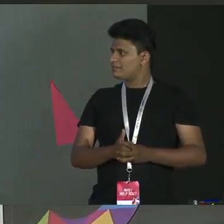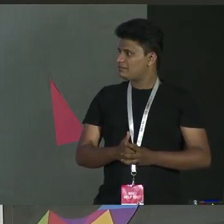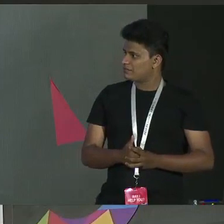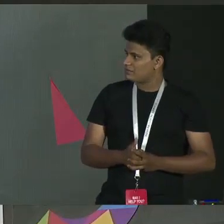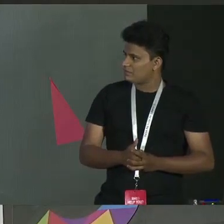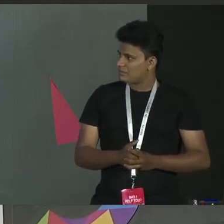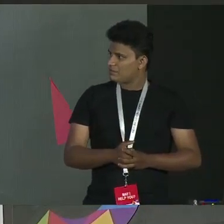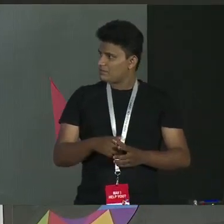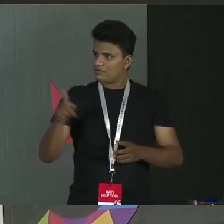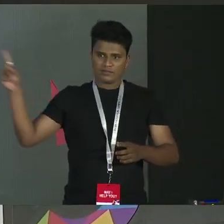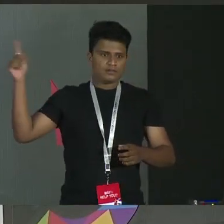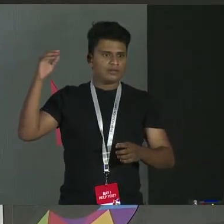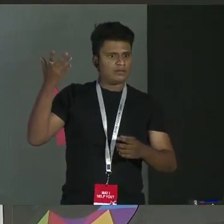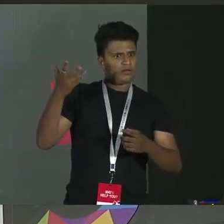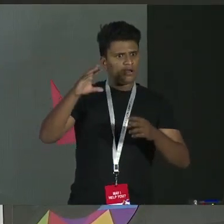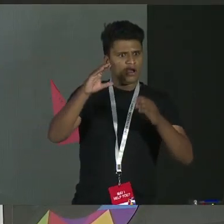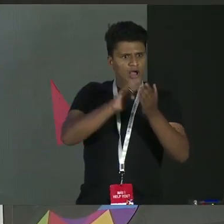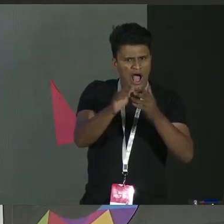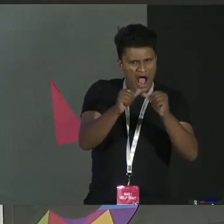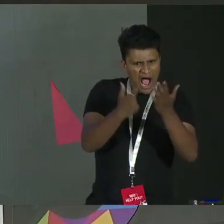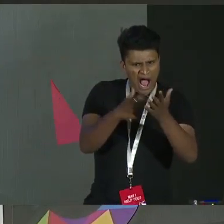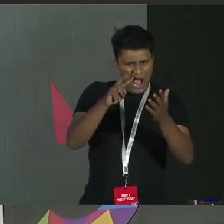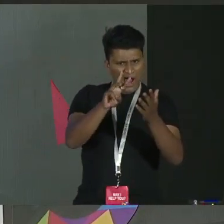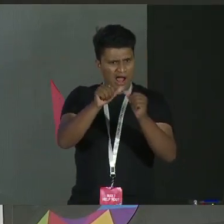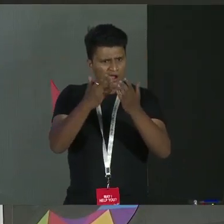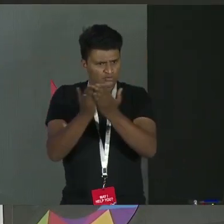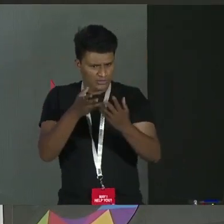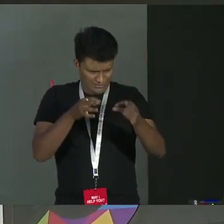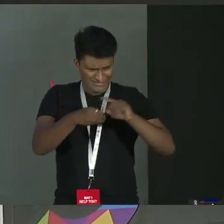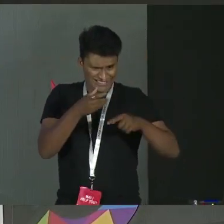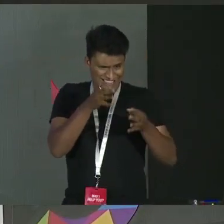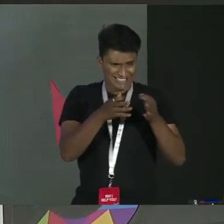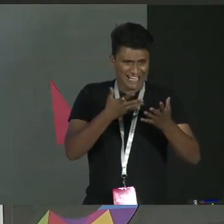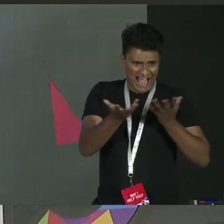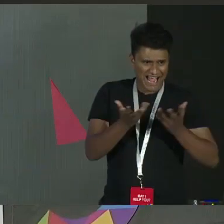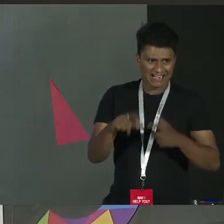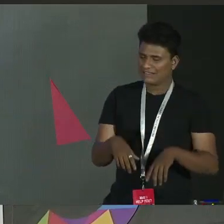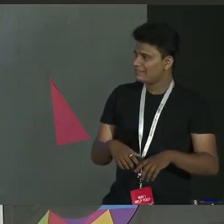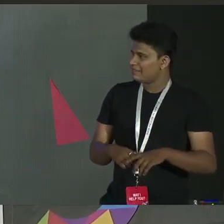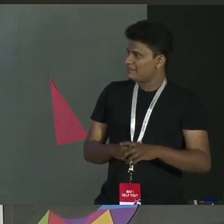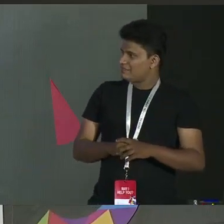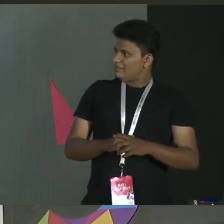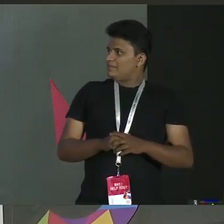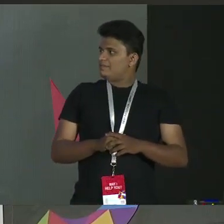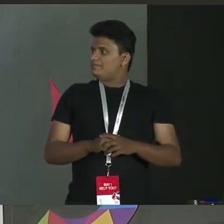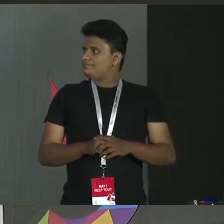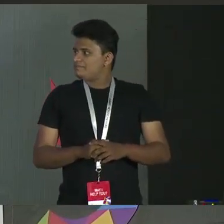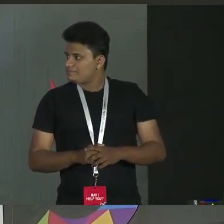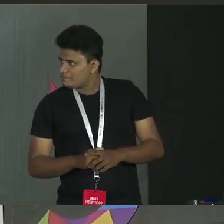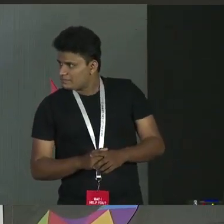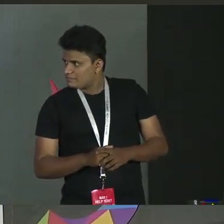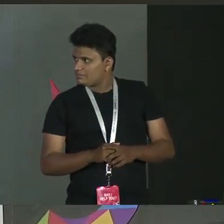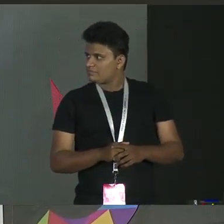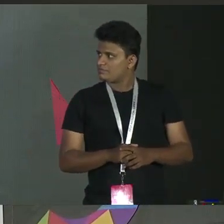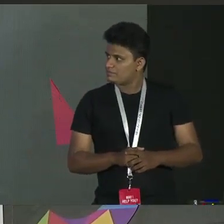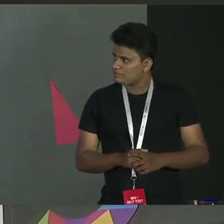Harvard Law School. Did you guys talk about Harvard? And I told her, President Obama has met lots